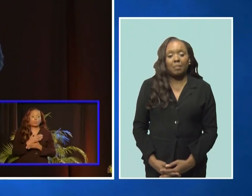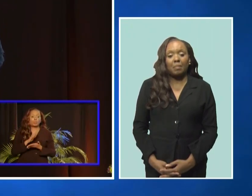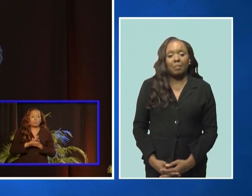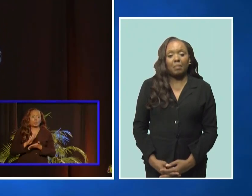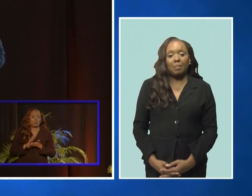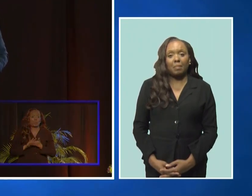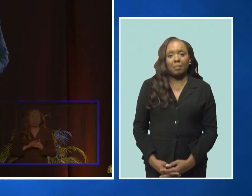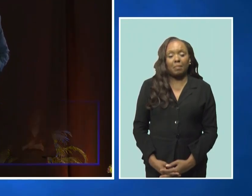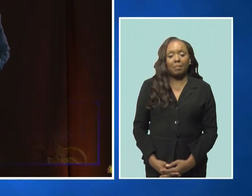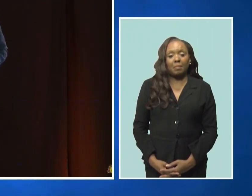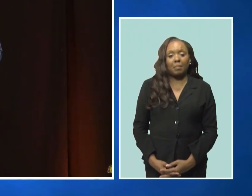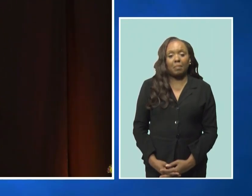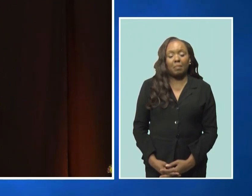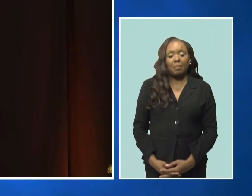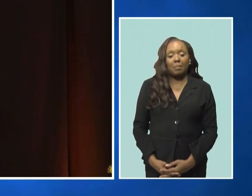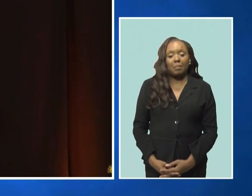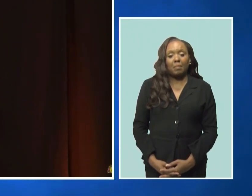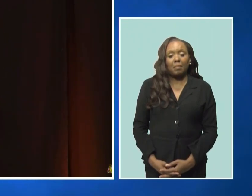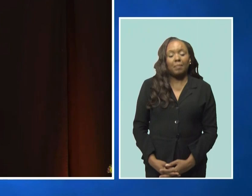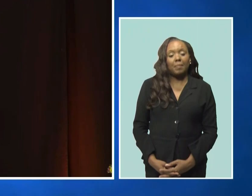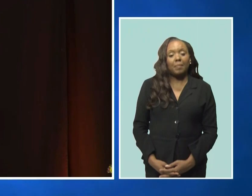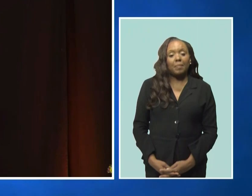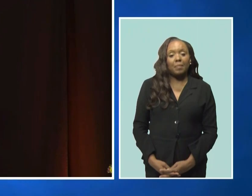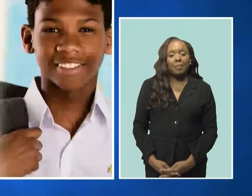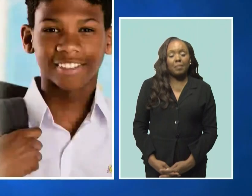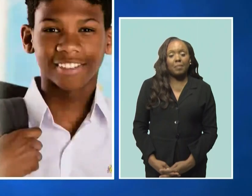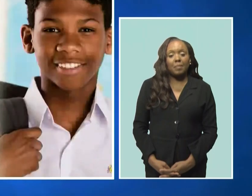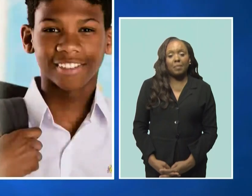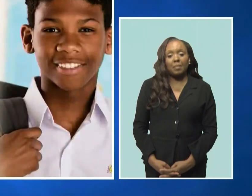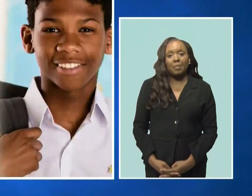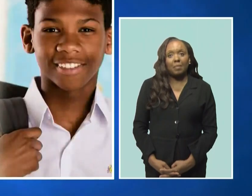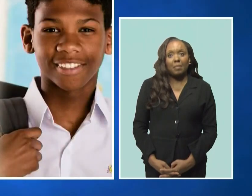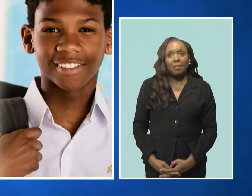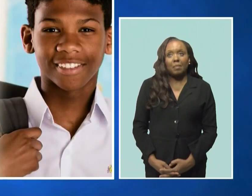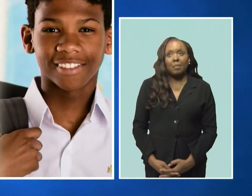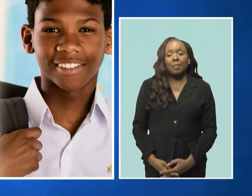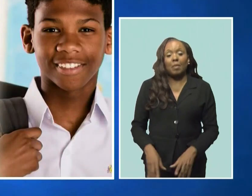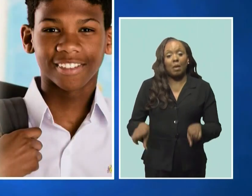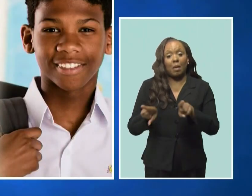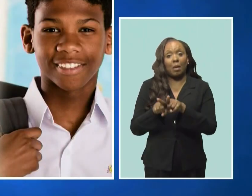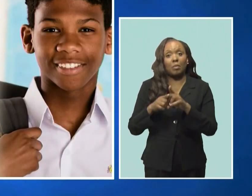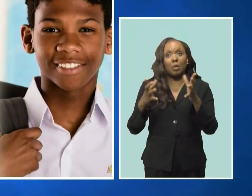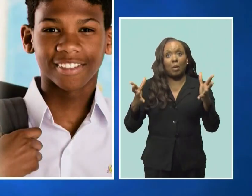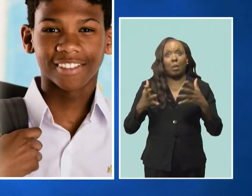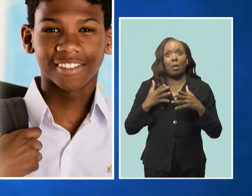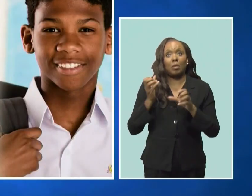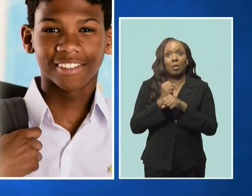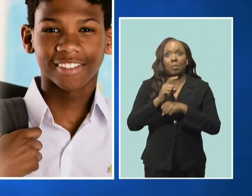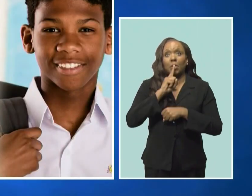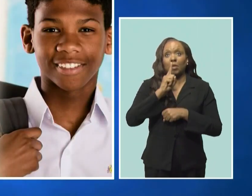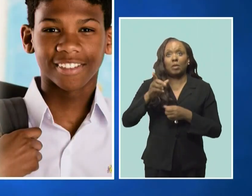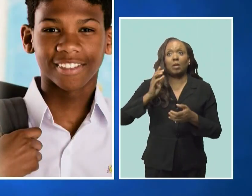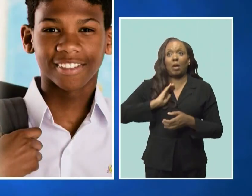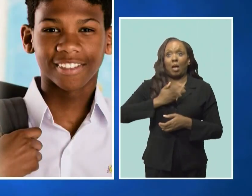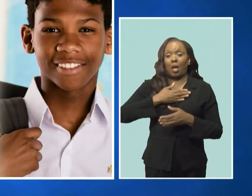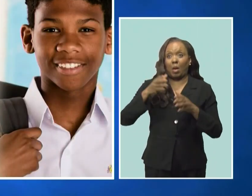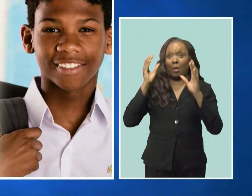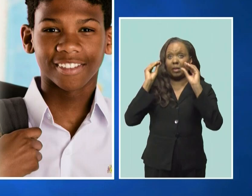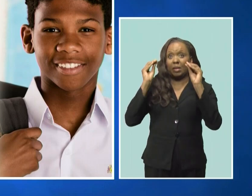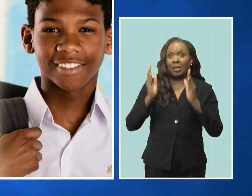ratio. We're also looking at ensuring that our teachers can